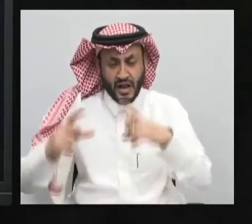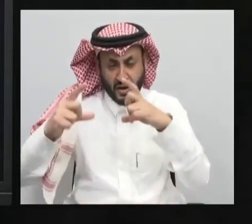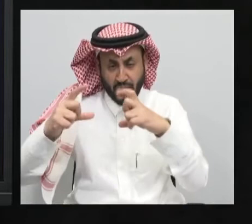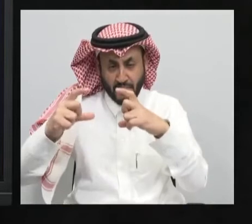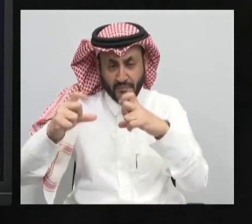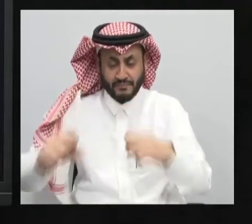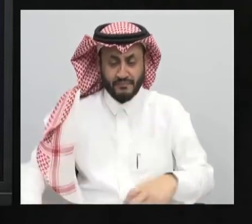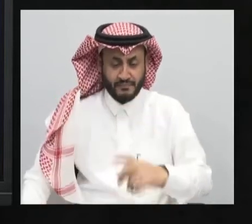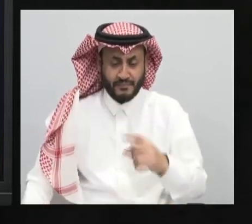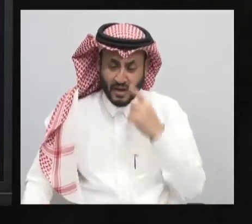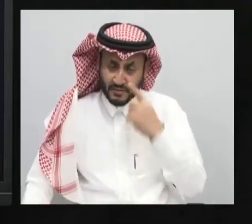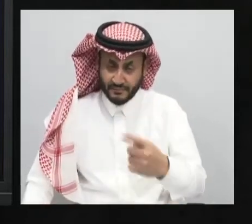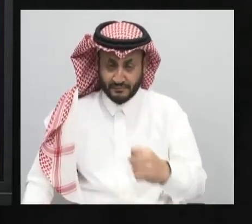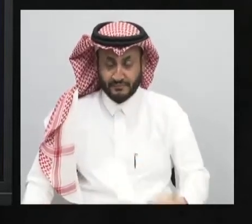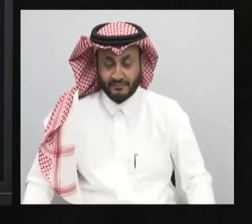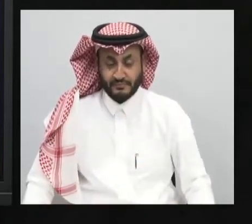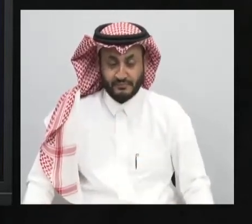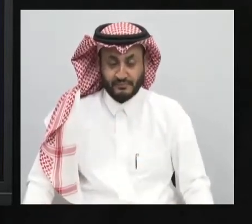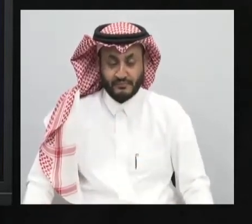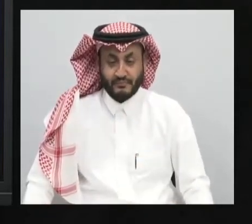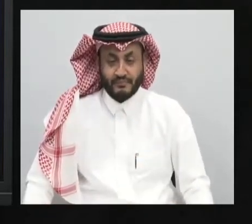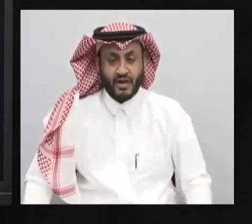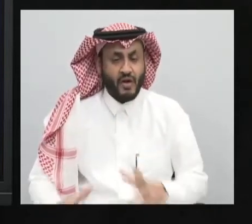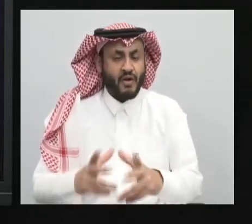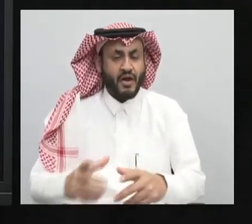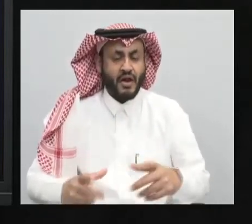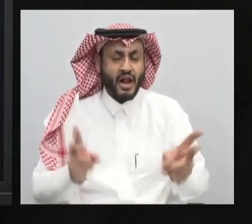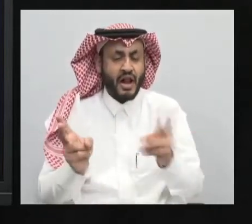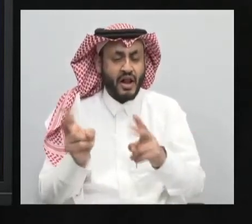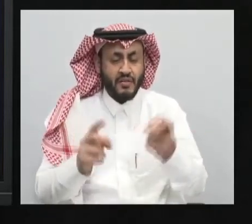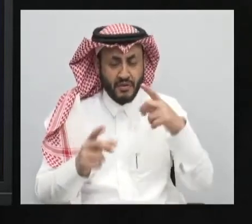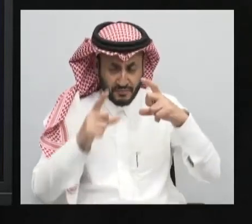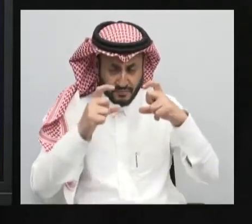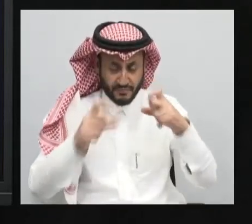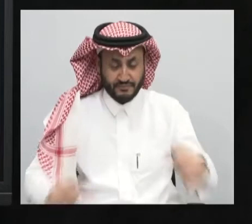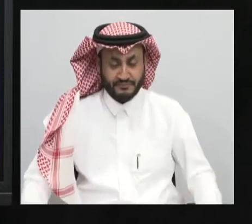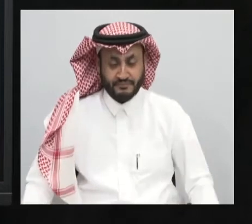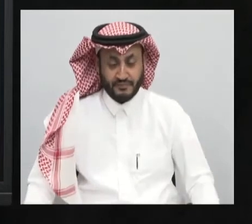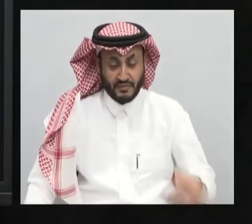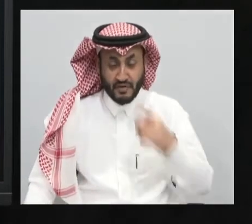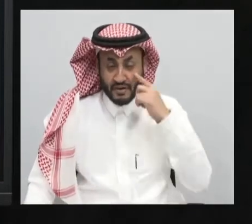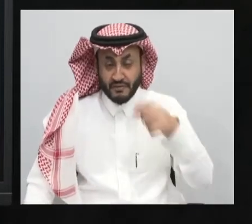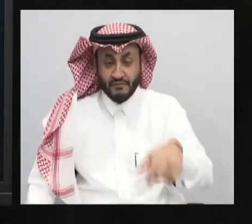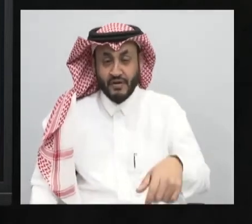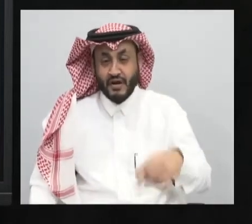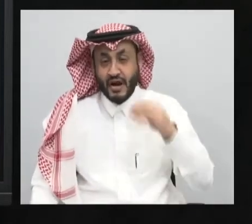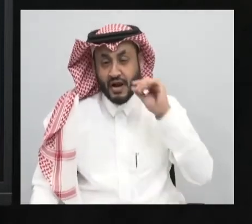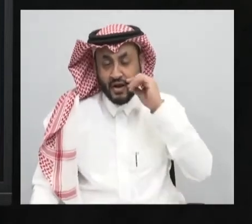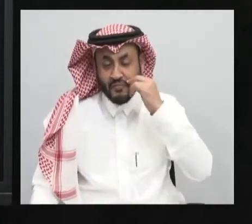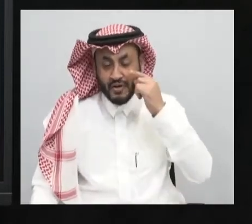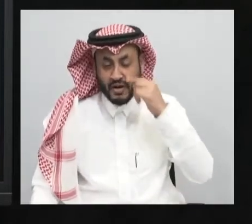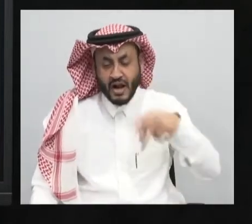pictures of them while they are talking. We see a man leaving